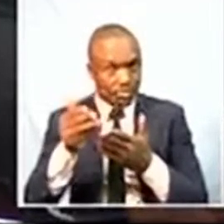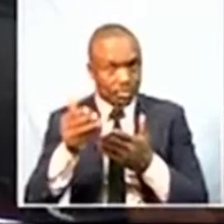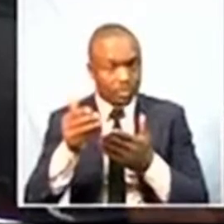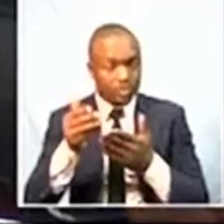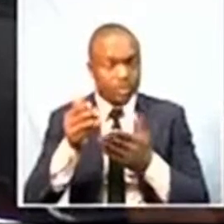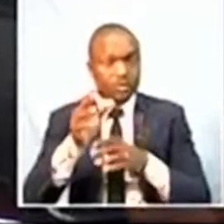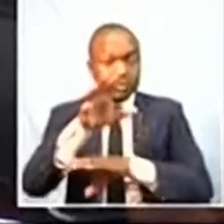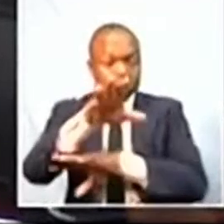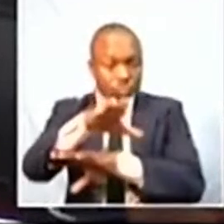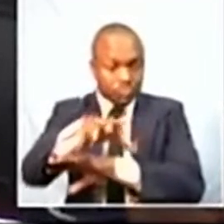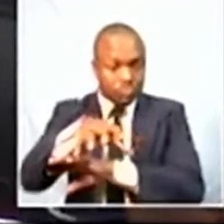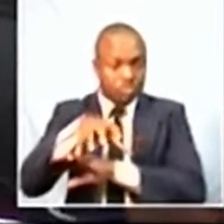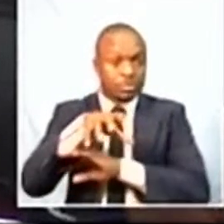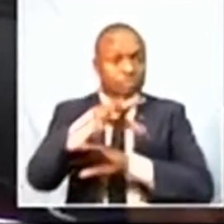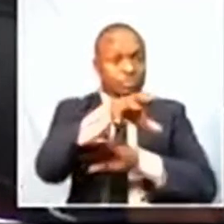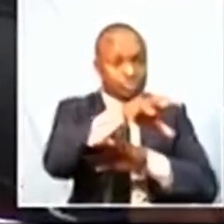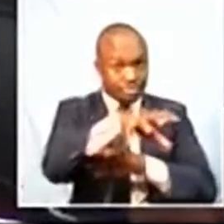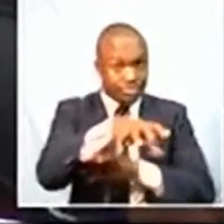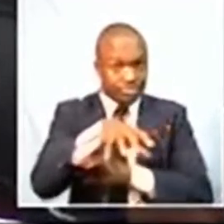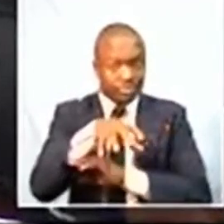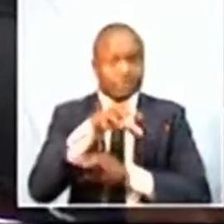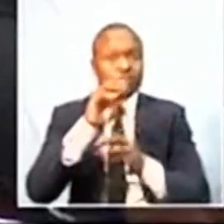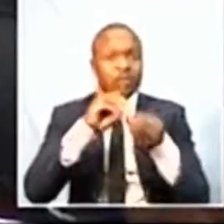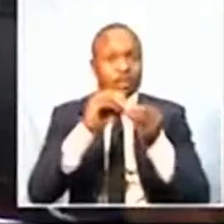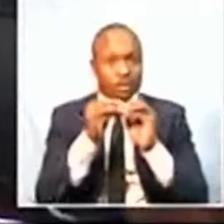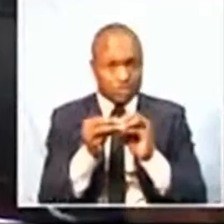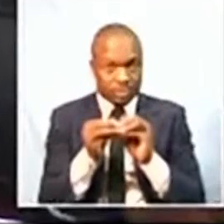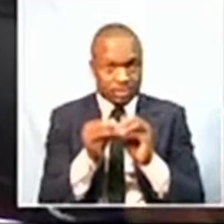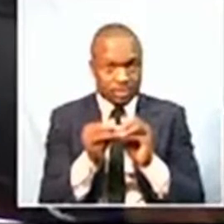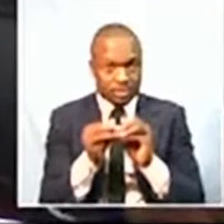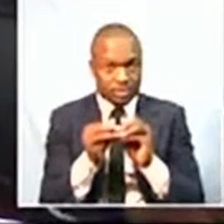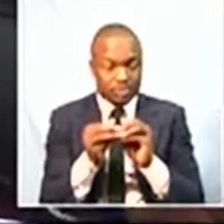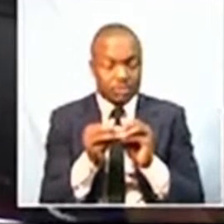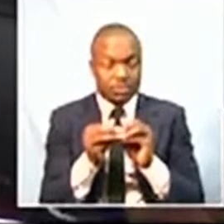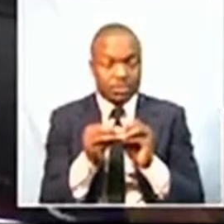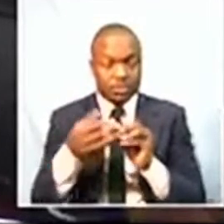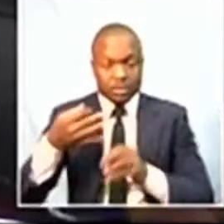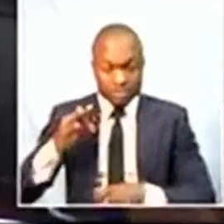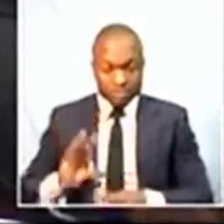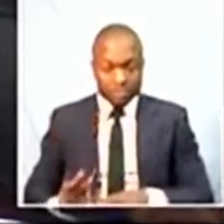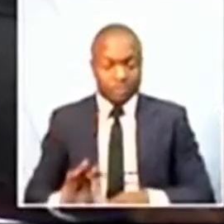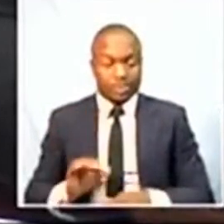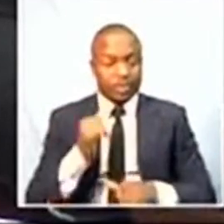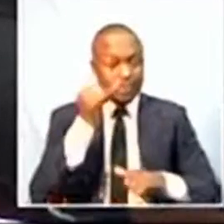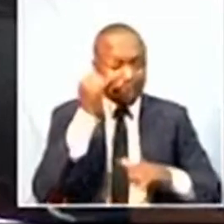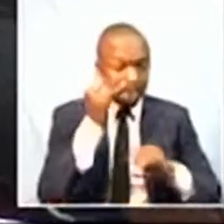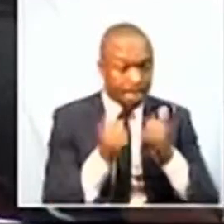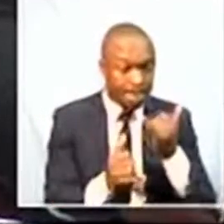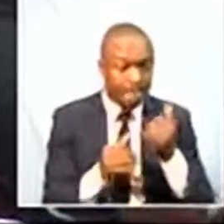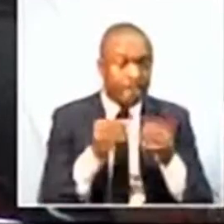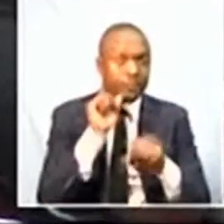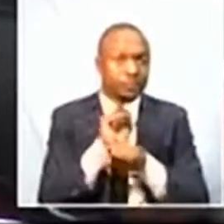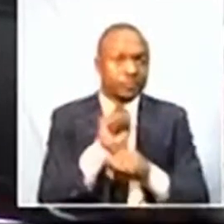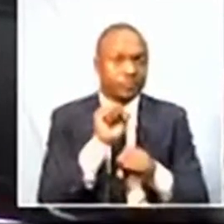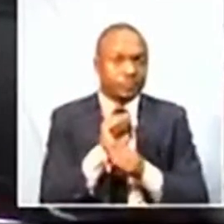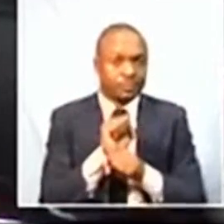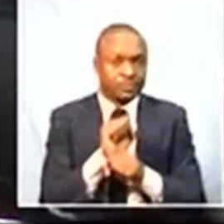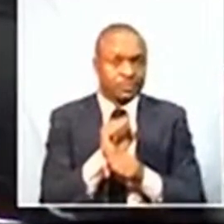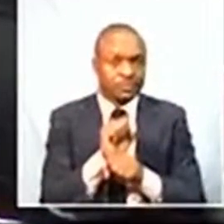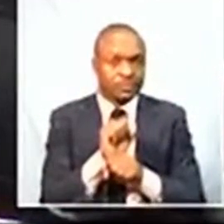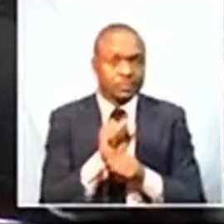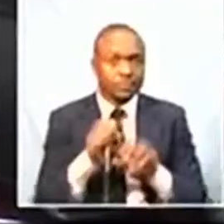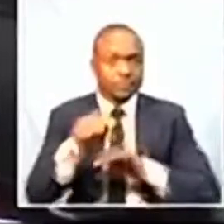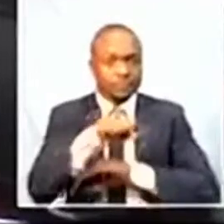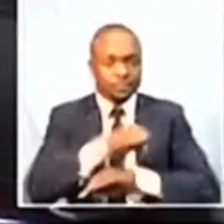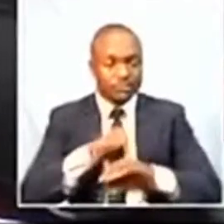bulldozer. The number of verified beneficiaries that completed under secondary school